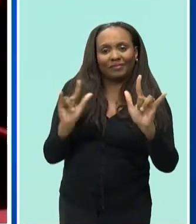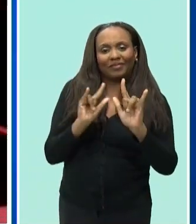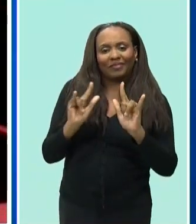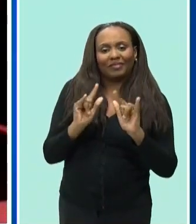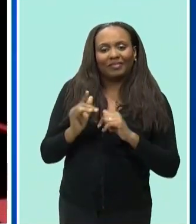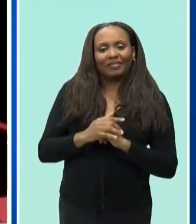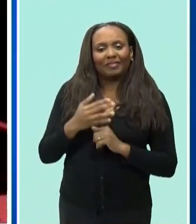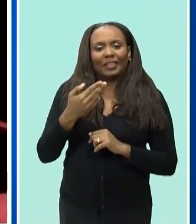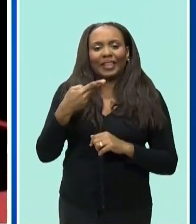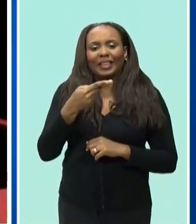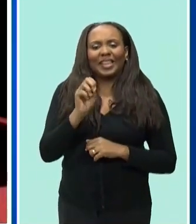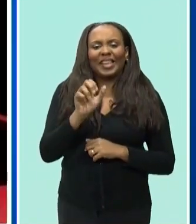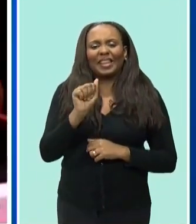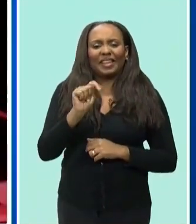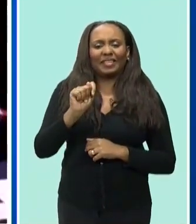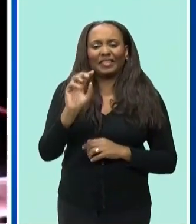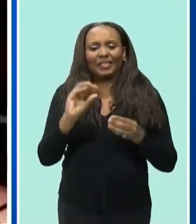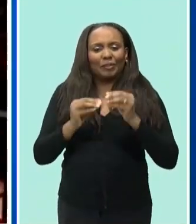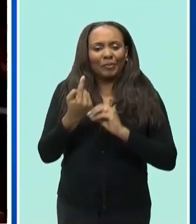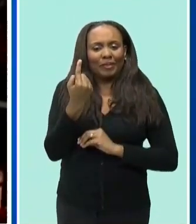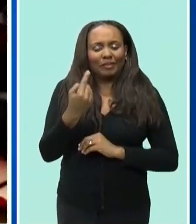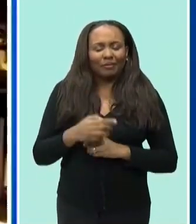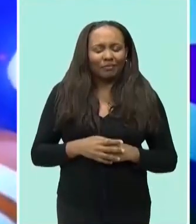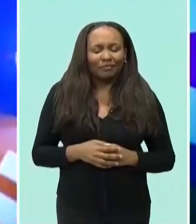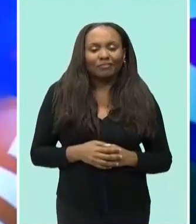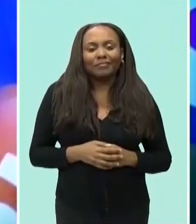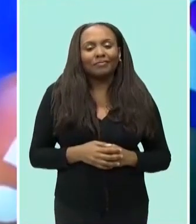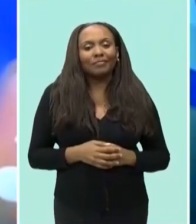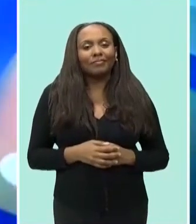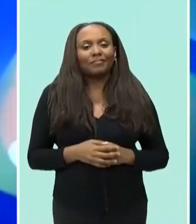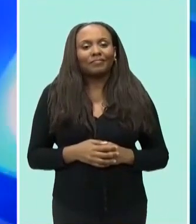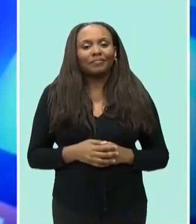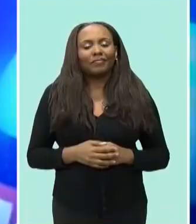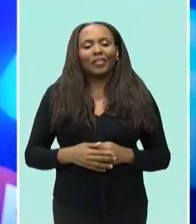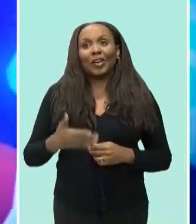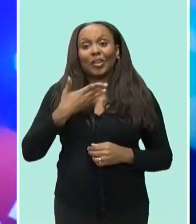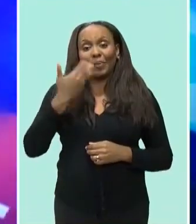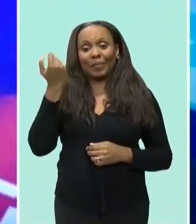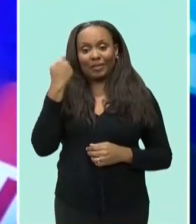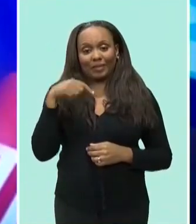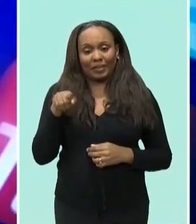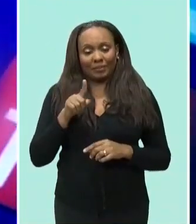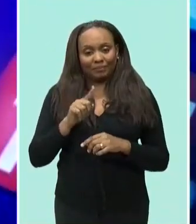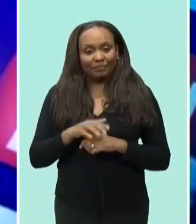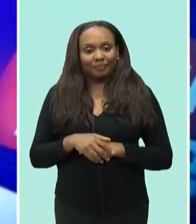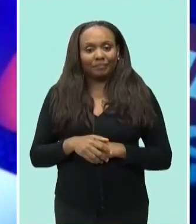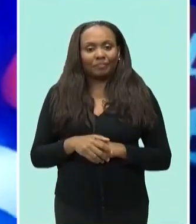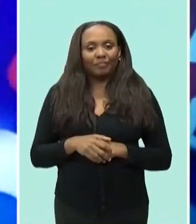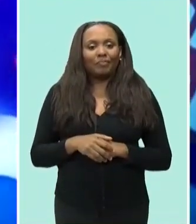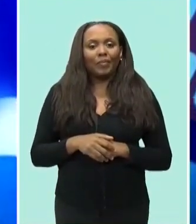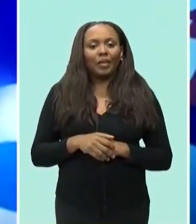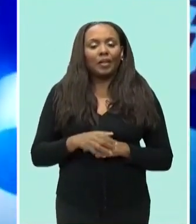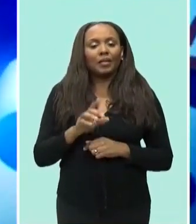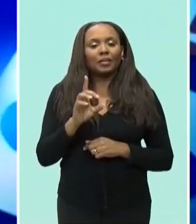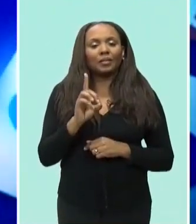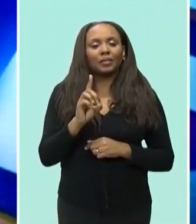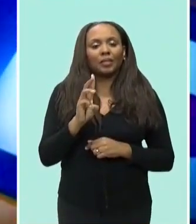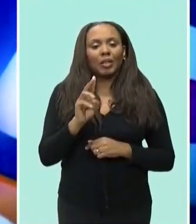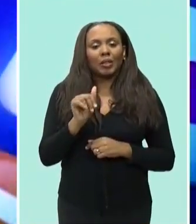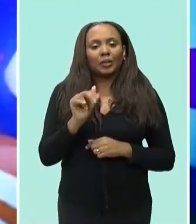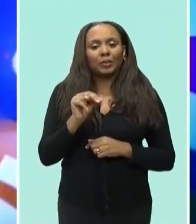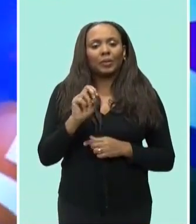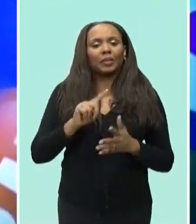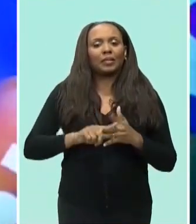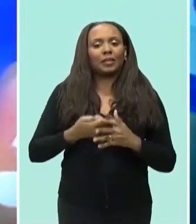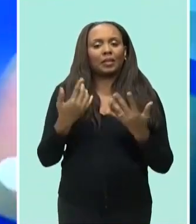Heat Nation, thank you. Love you guys. All the best to him. Wade started in the NBA all the